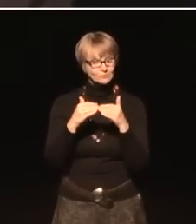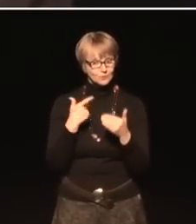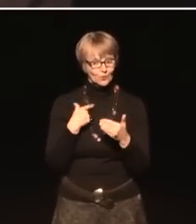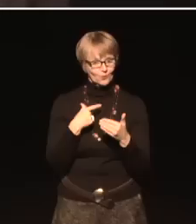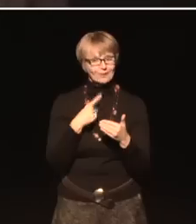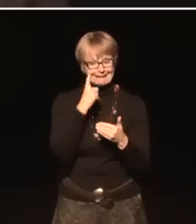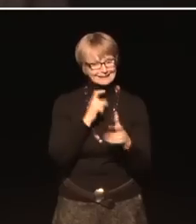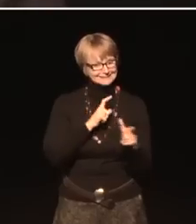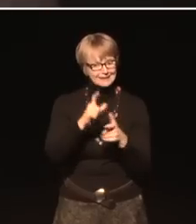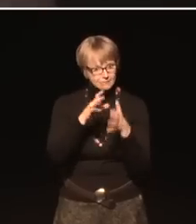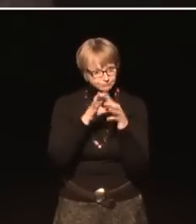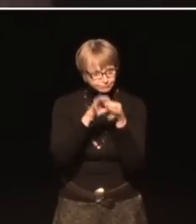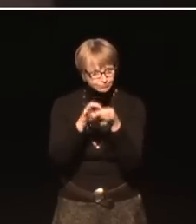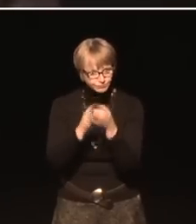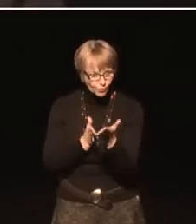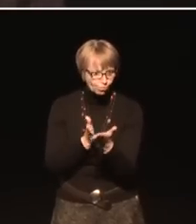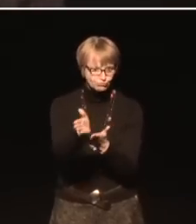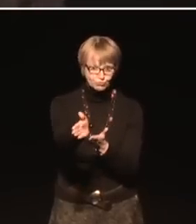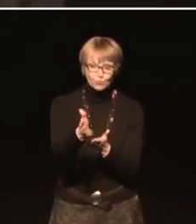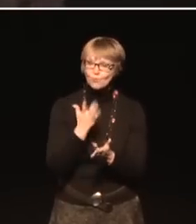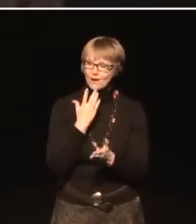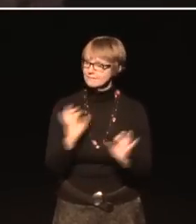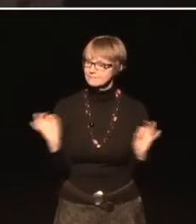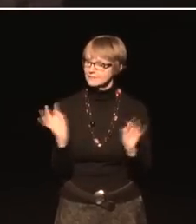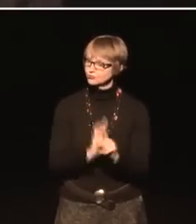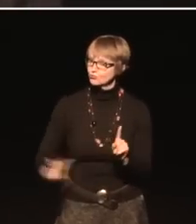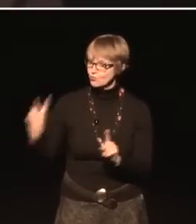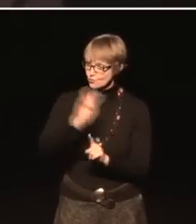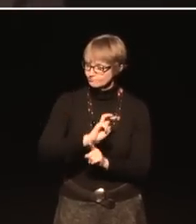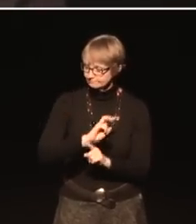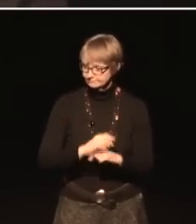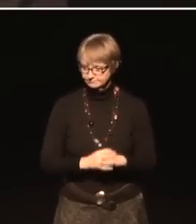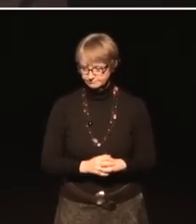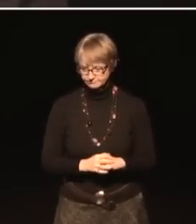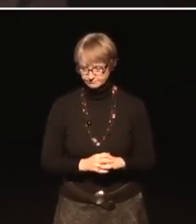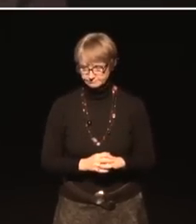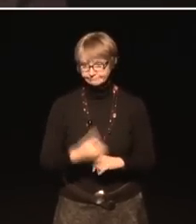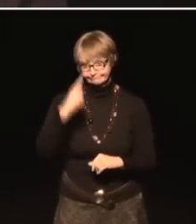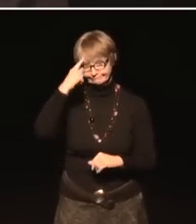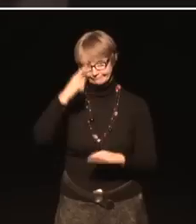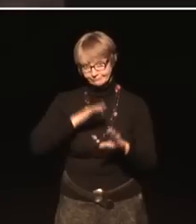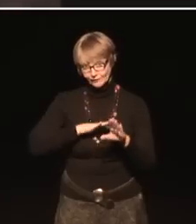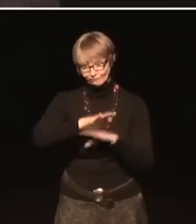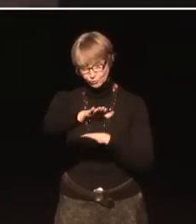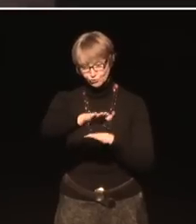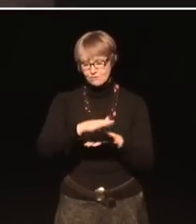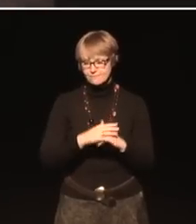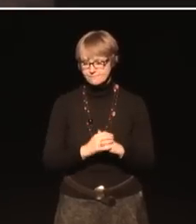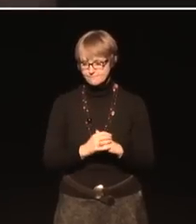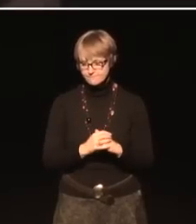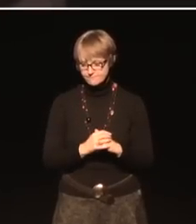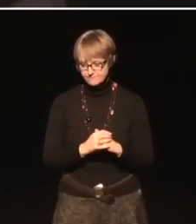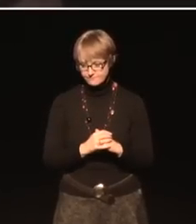presence, if you like, when we're not touring. So to the future, we've been looking